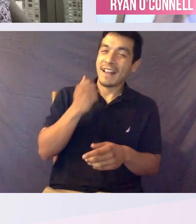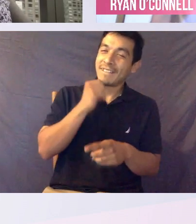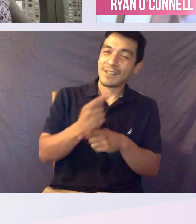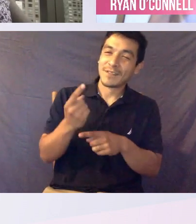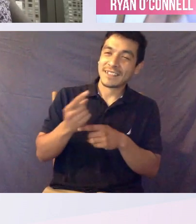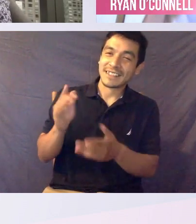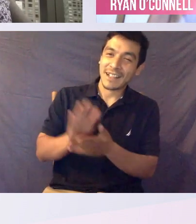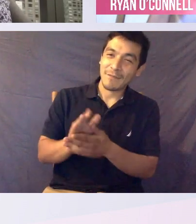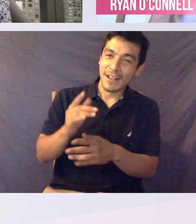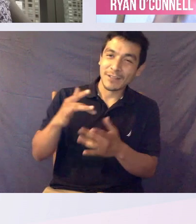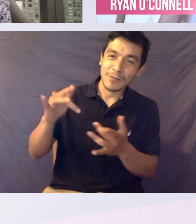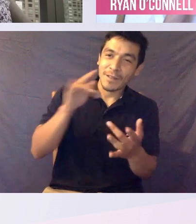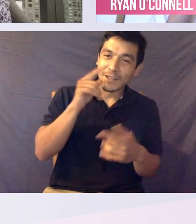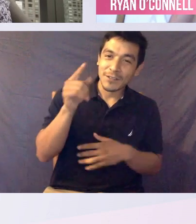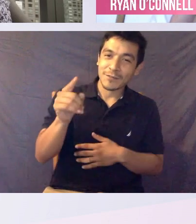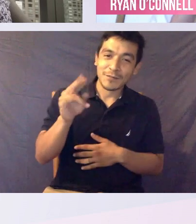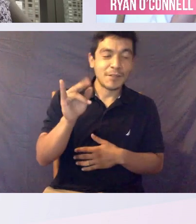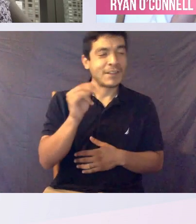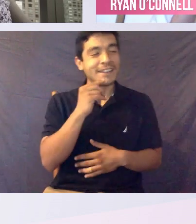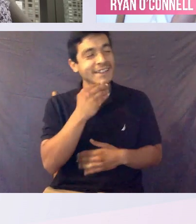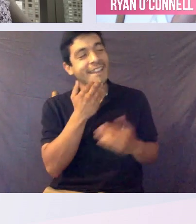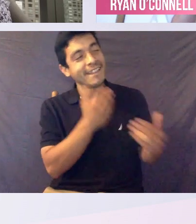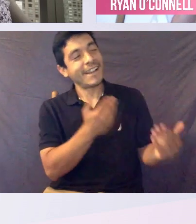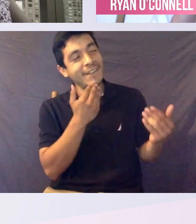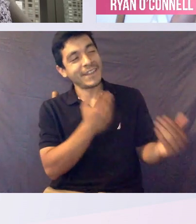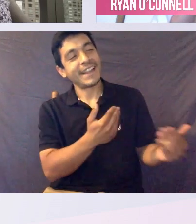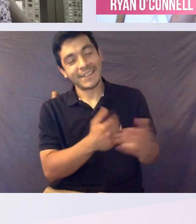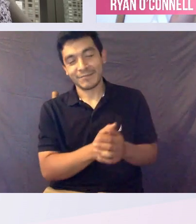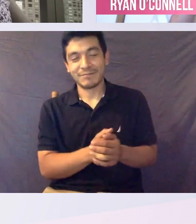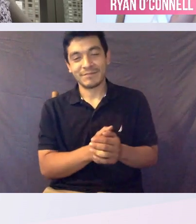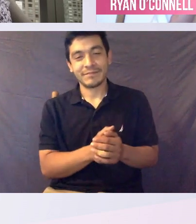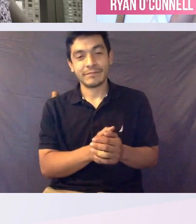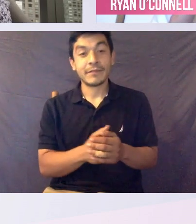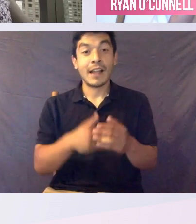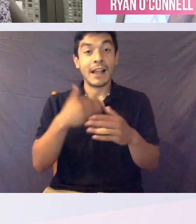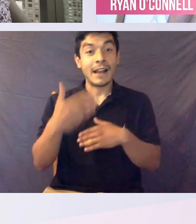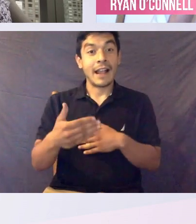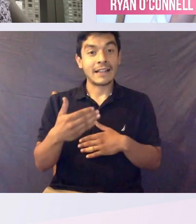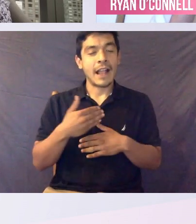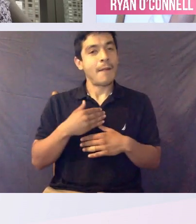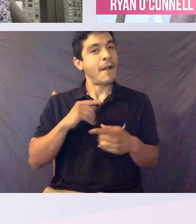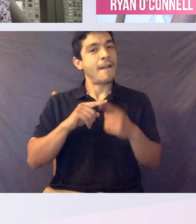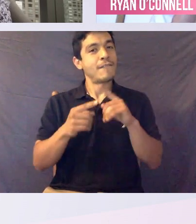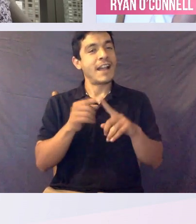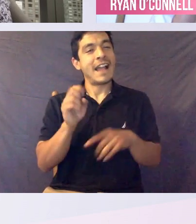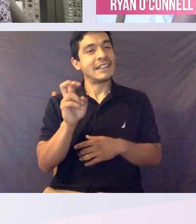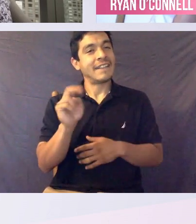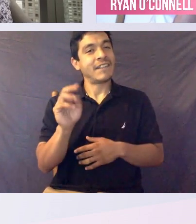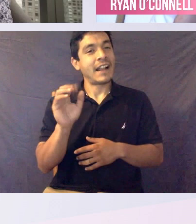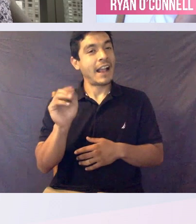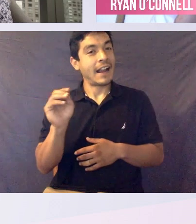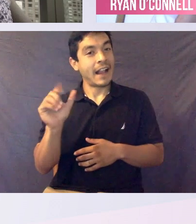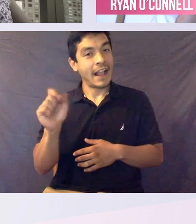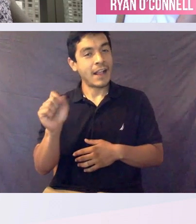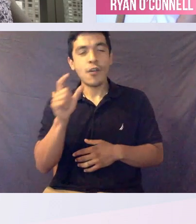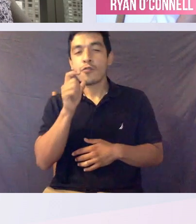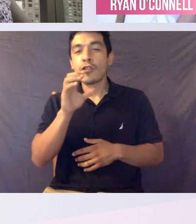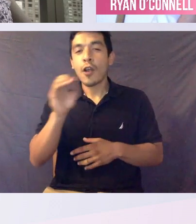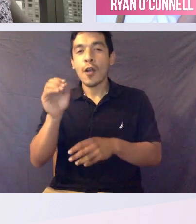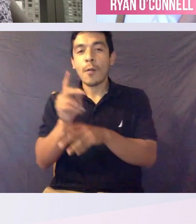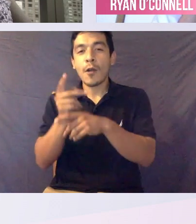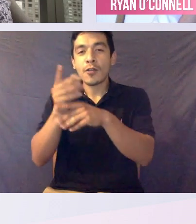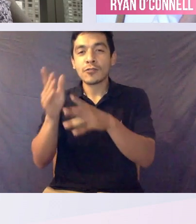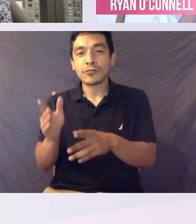Thank you. Thank you. Next up is my buddy, Stephen Canals, who is the co-creator and producer of the